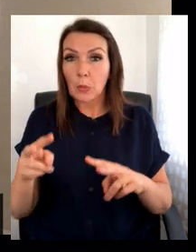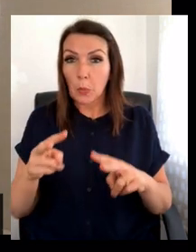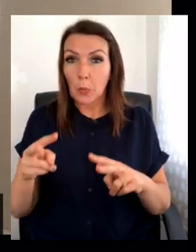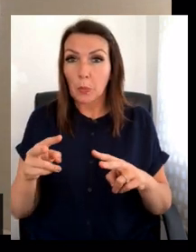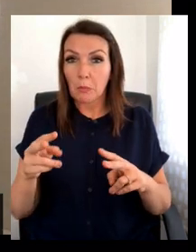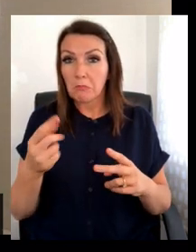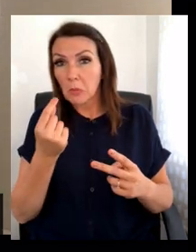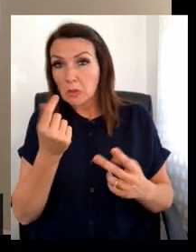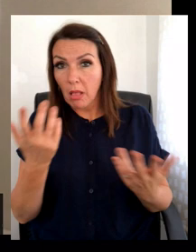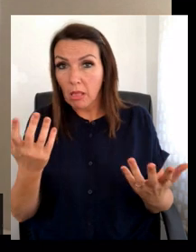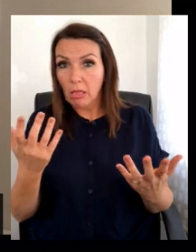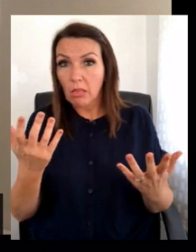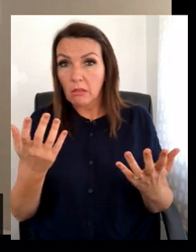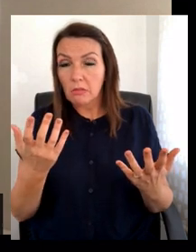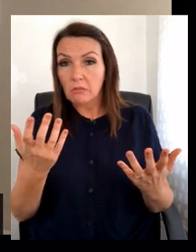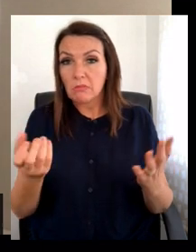Stuart, you have there,